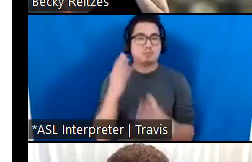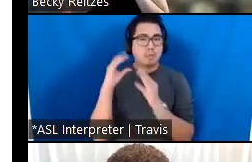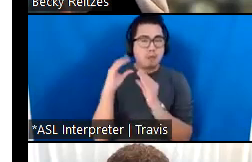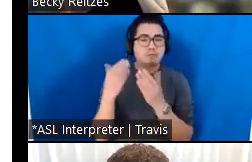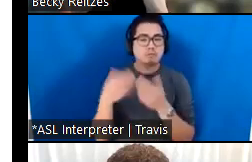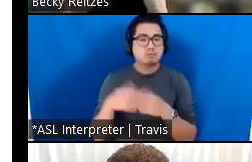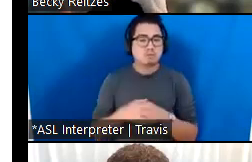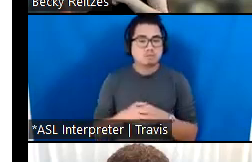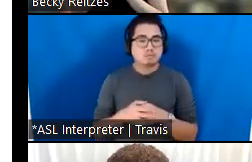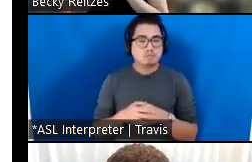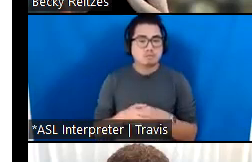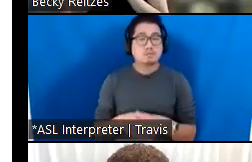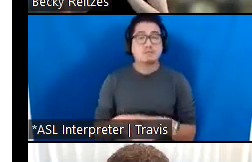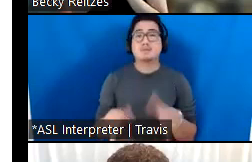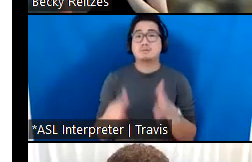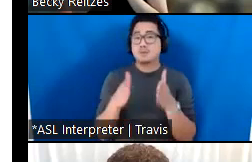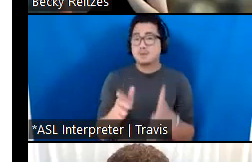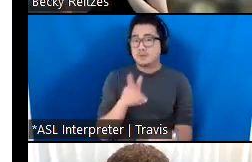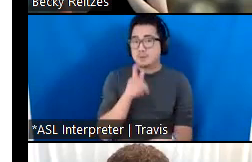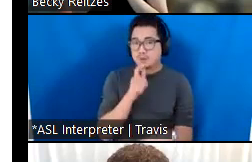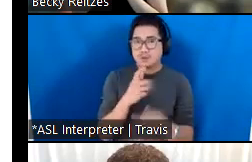are gay and